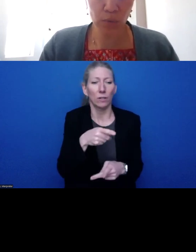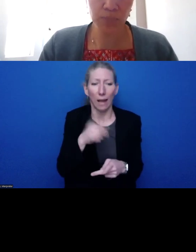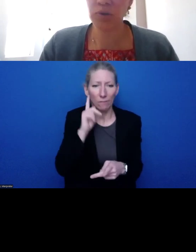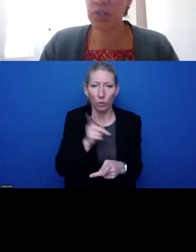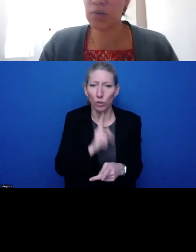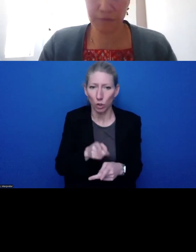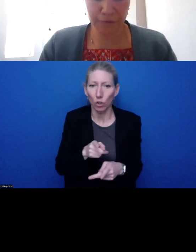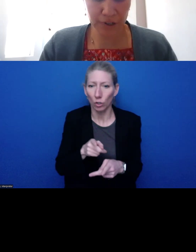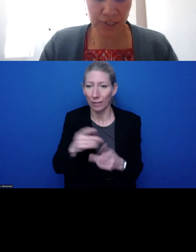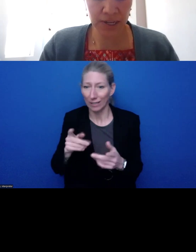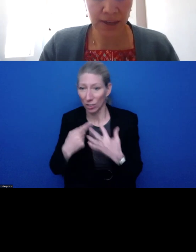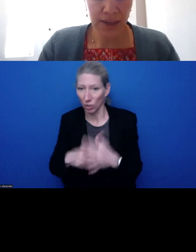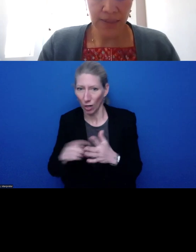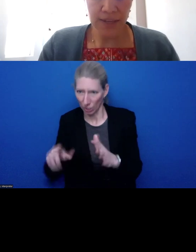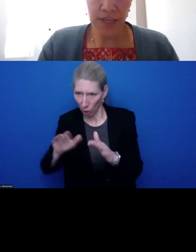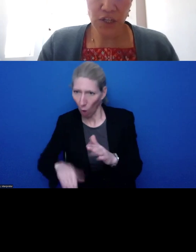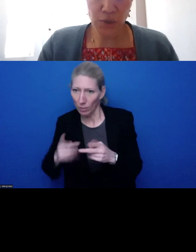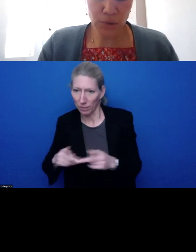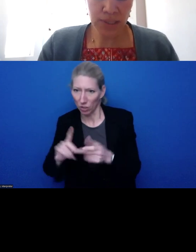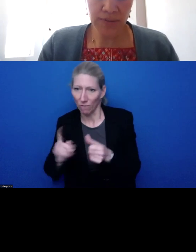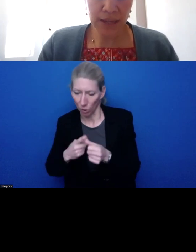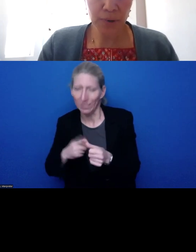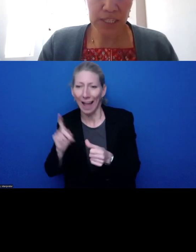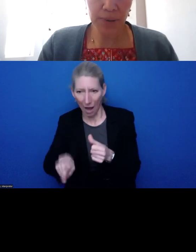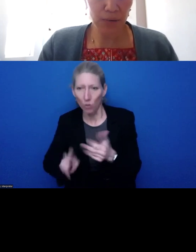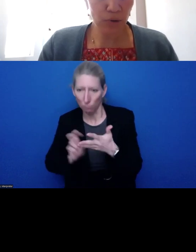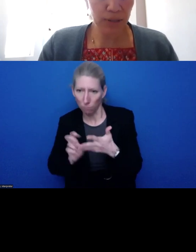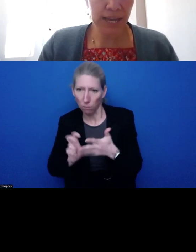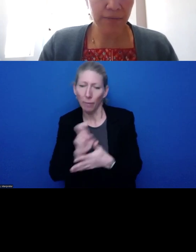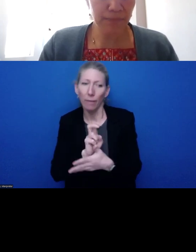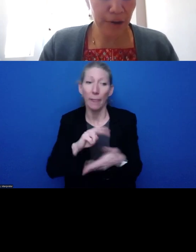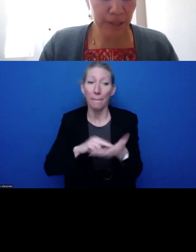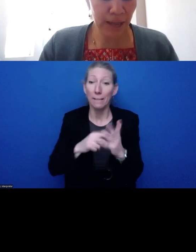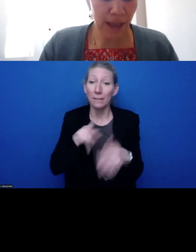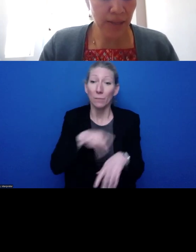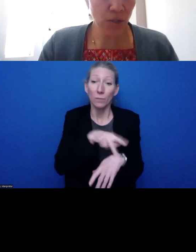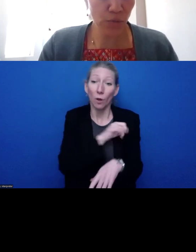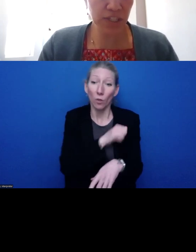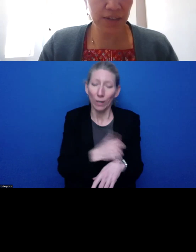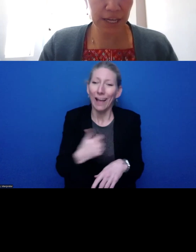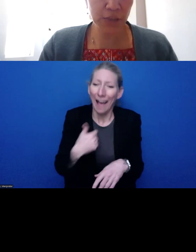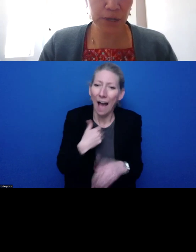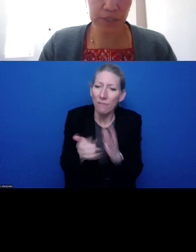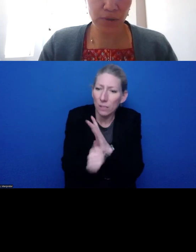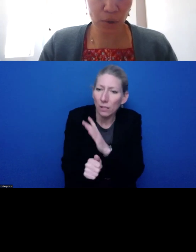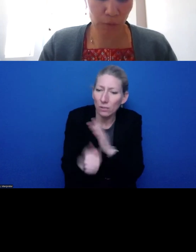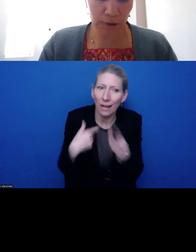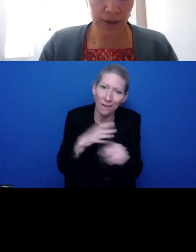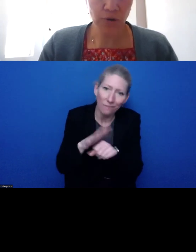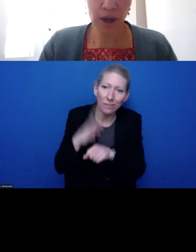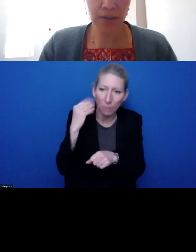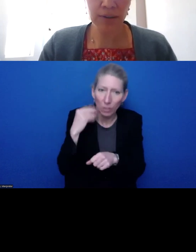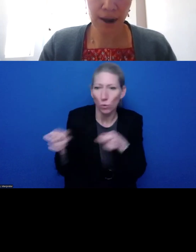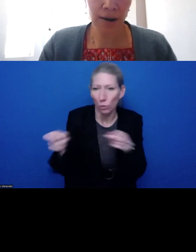the lowest position first. This ensures that principal authorities have merit and sufficient experience to